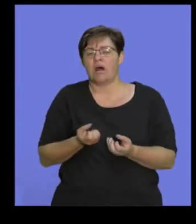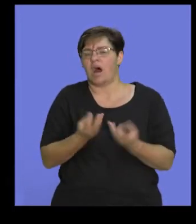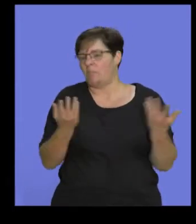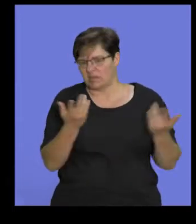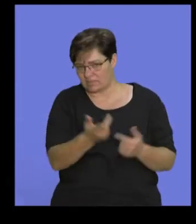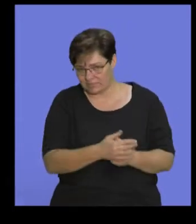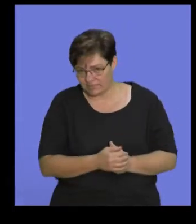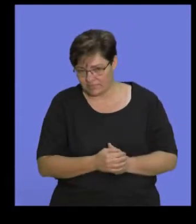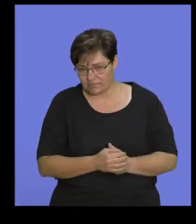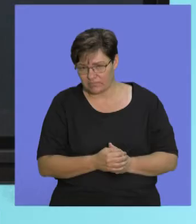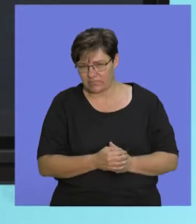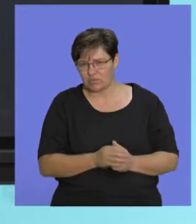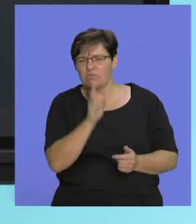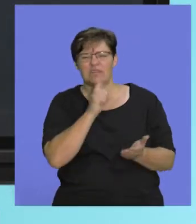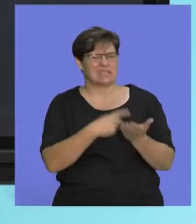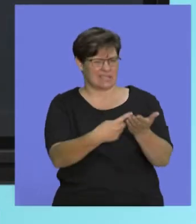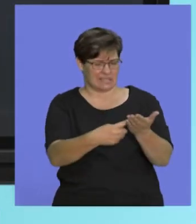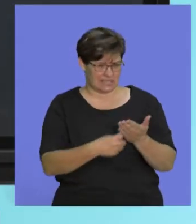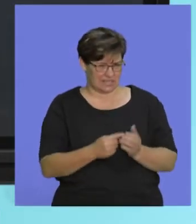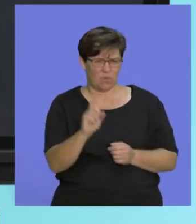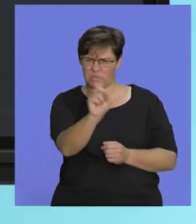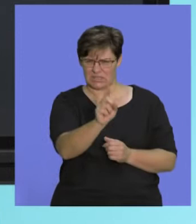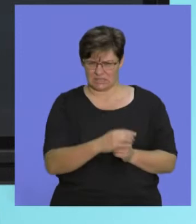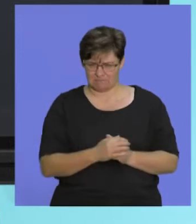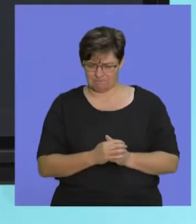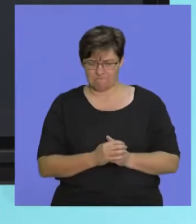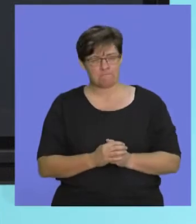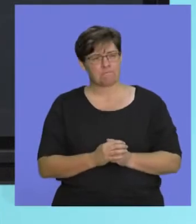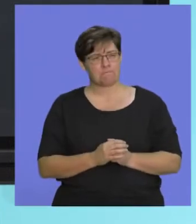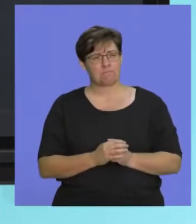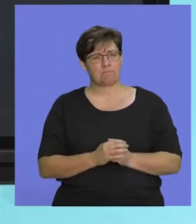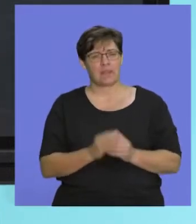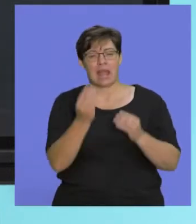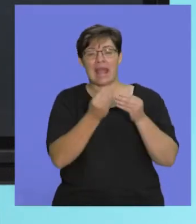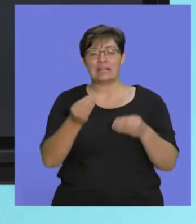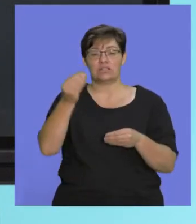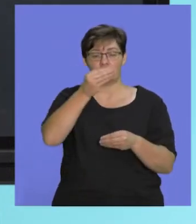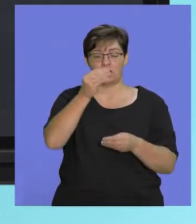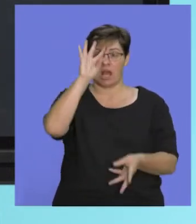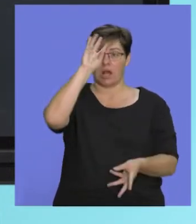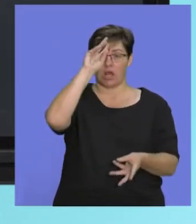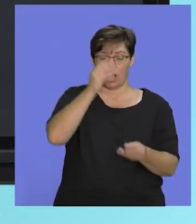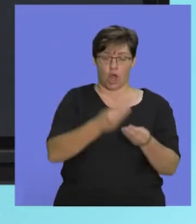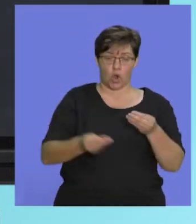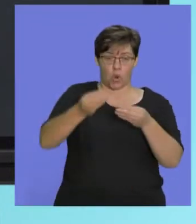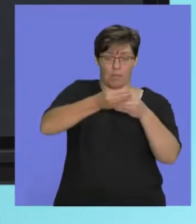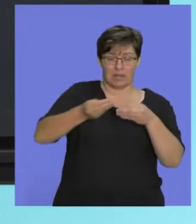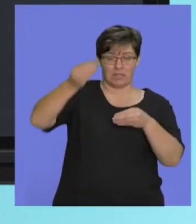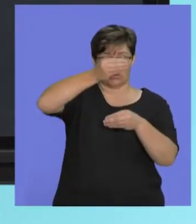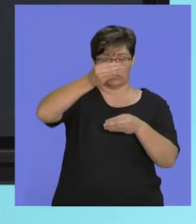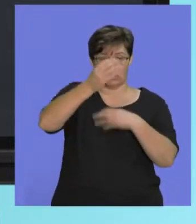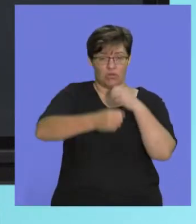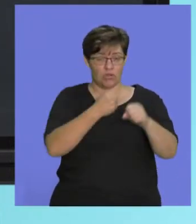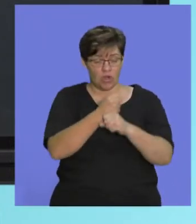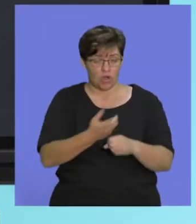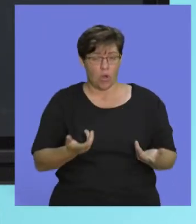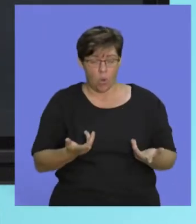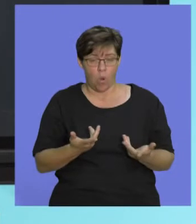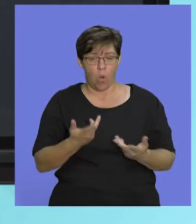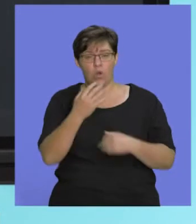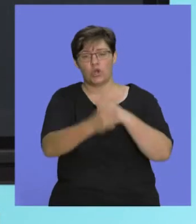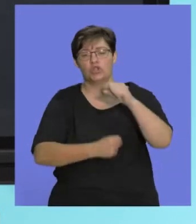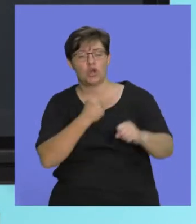just quickly talk about this, right? So this means when I say to you your interest is compounded maybe annually or